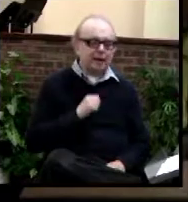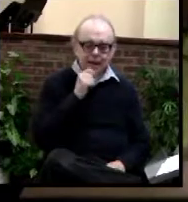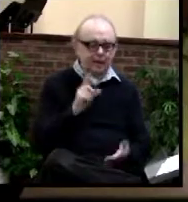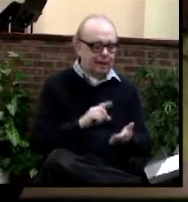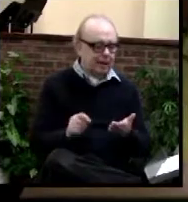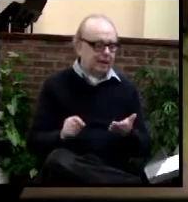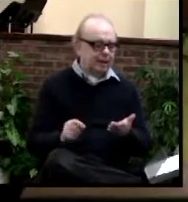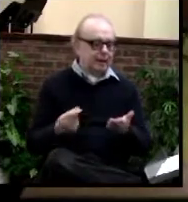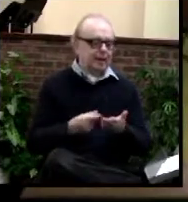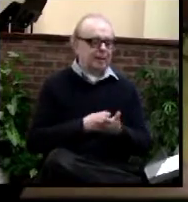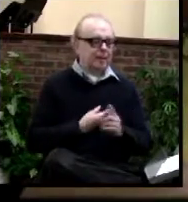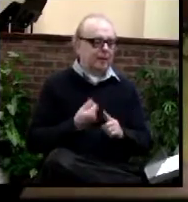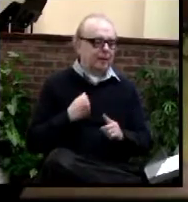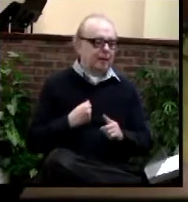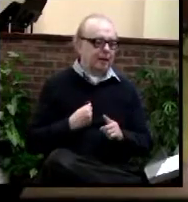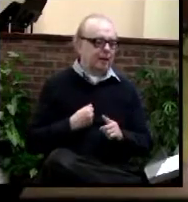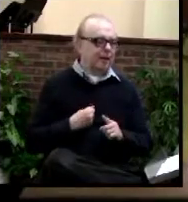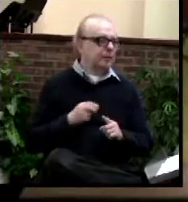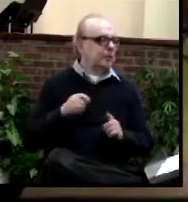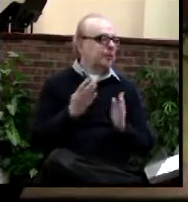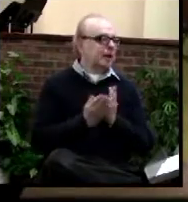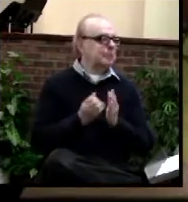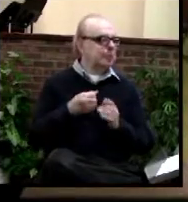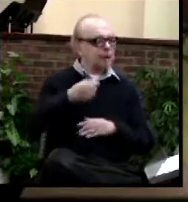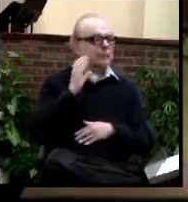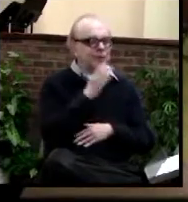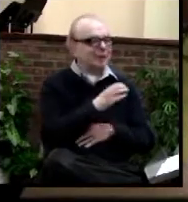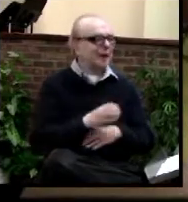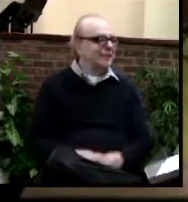from God. That's from the second book of Chuck, verse number